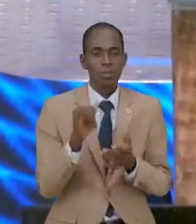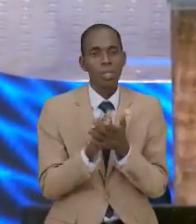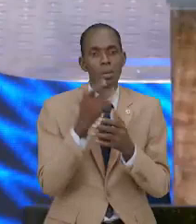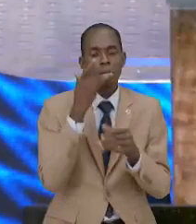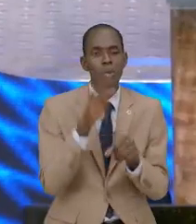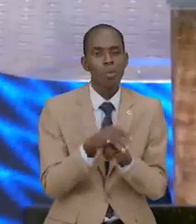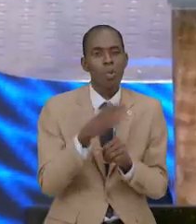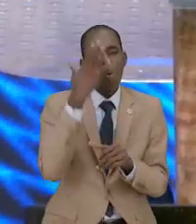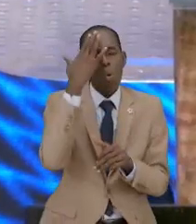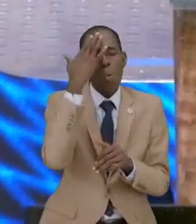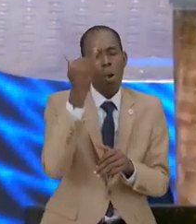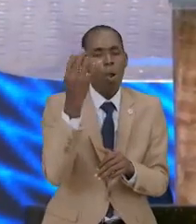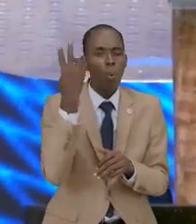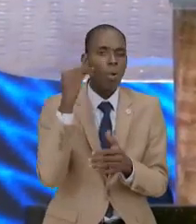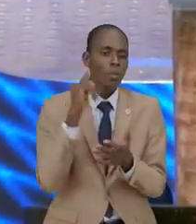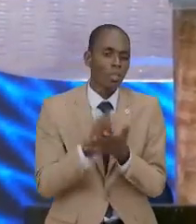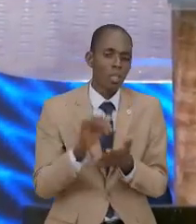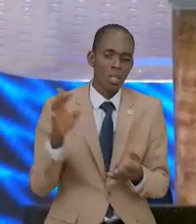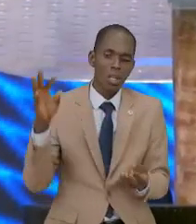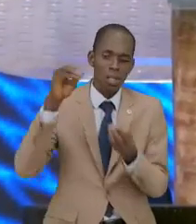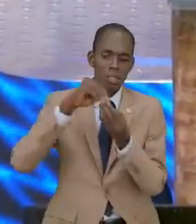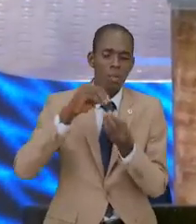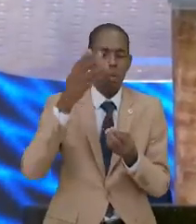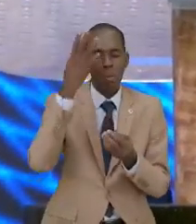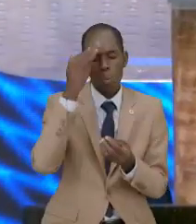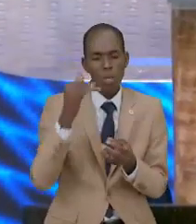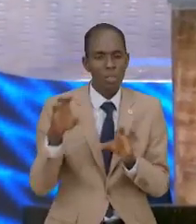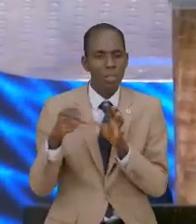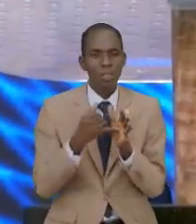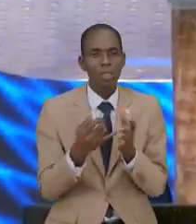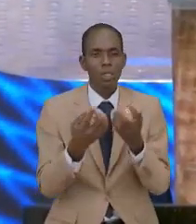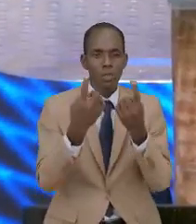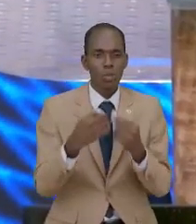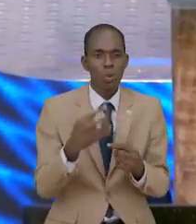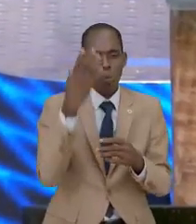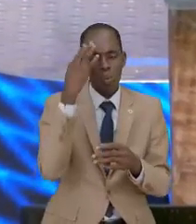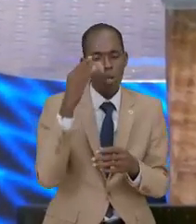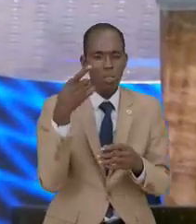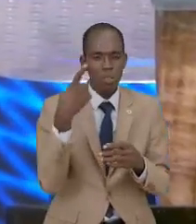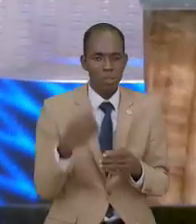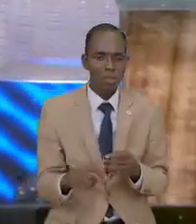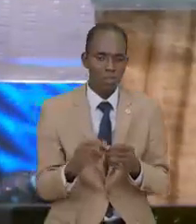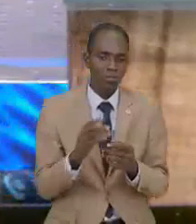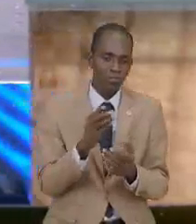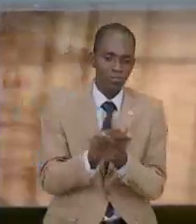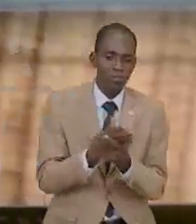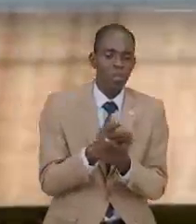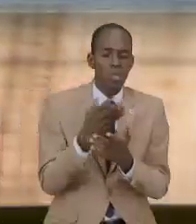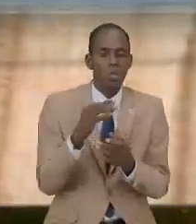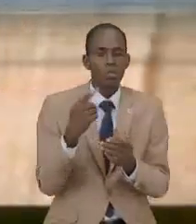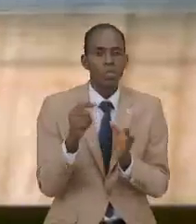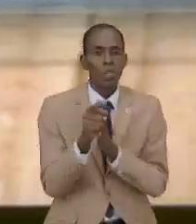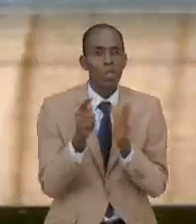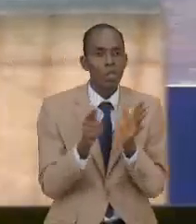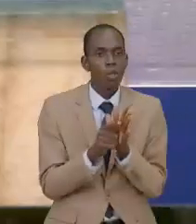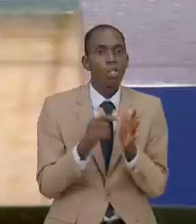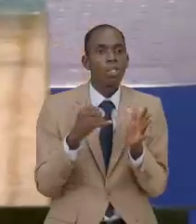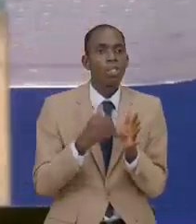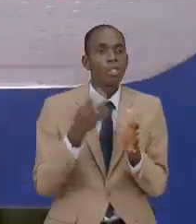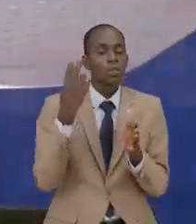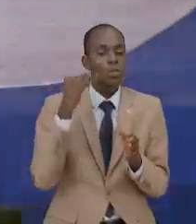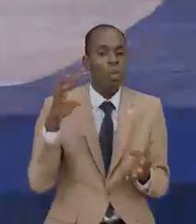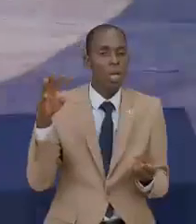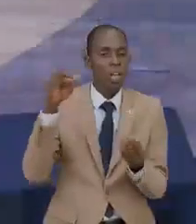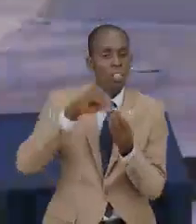was that added? Why did it come? Why the interruption of the law? It was added because